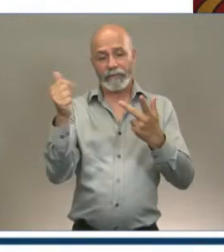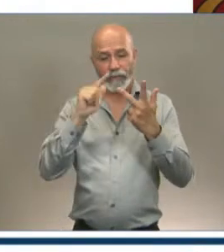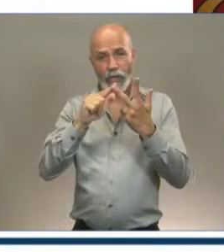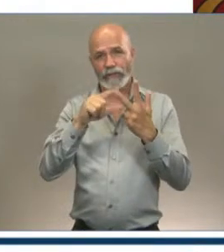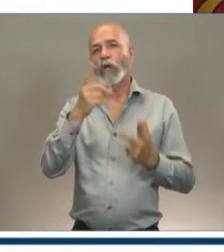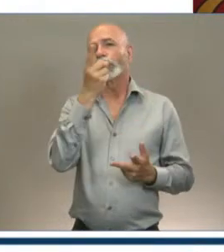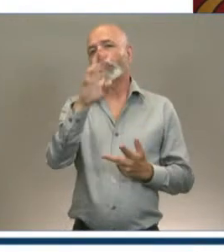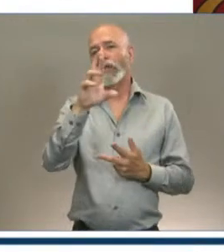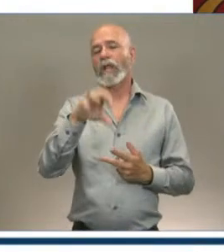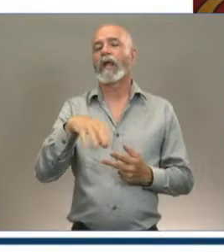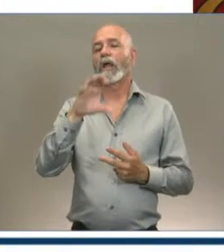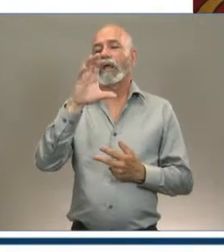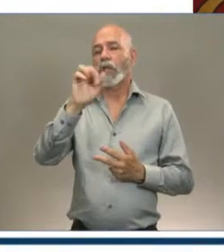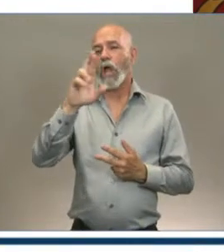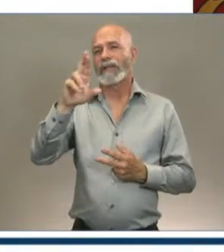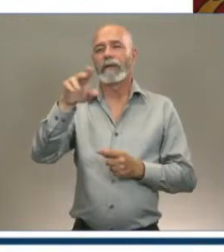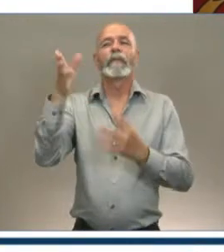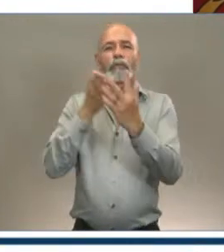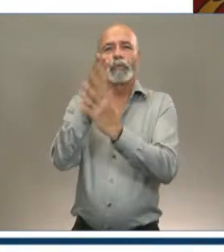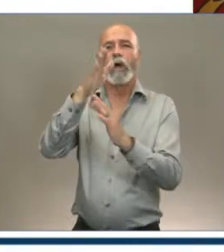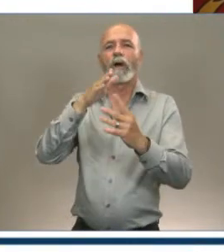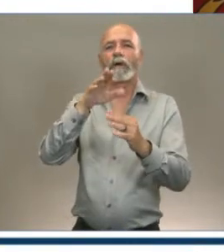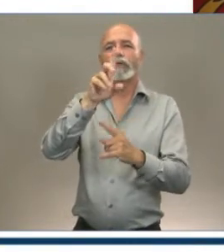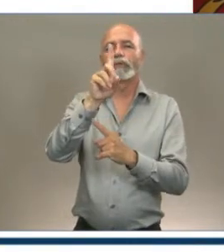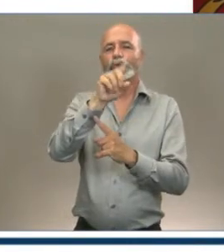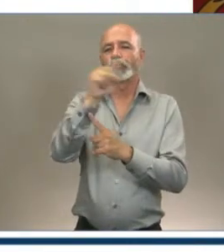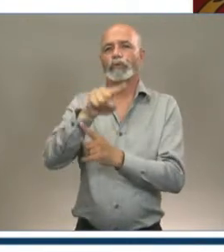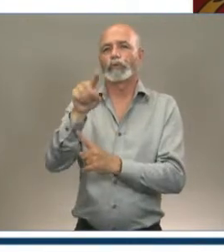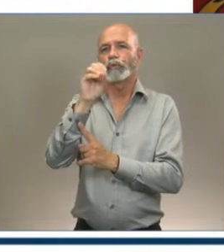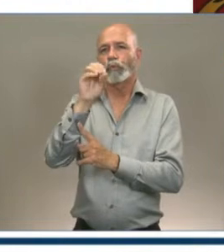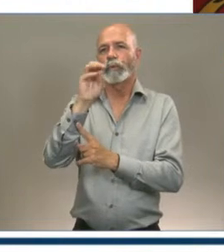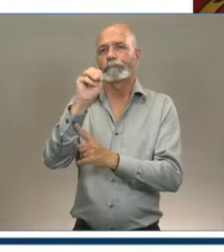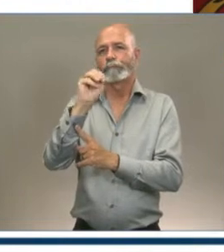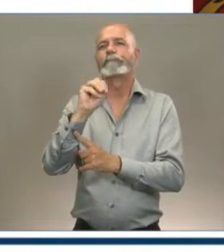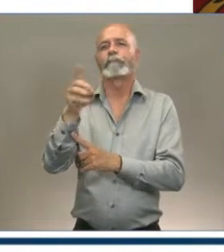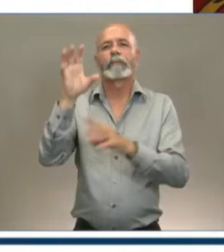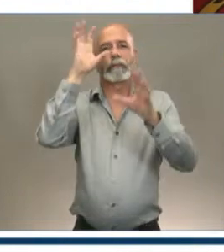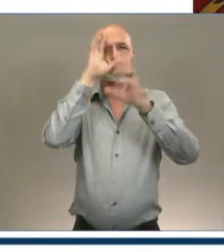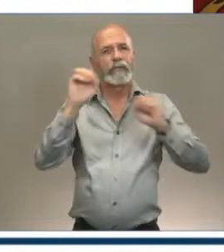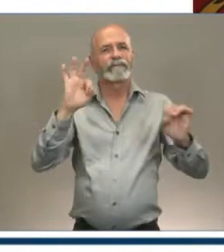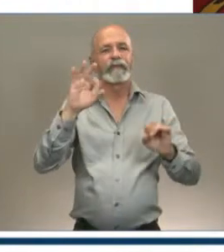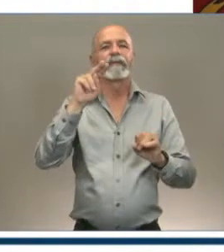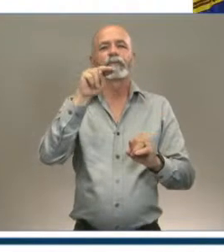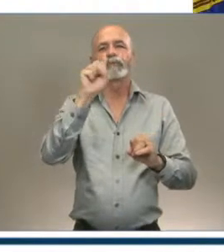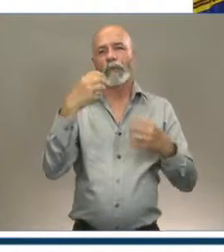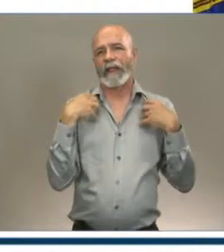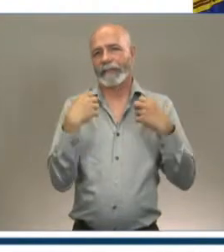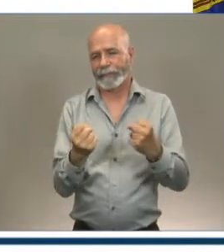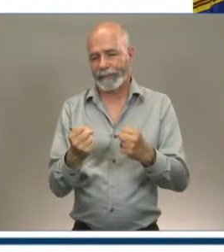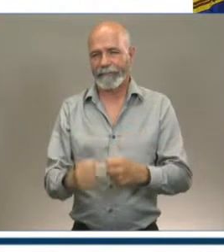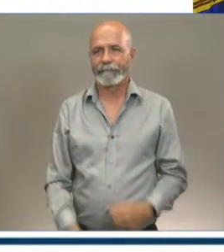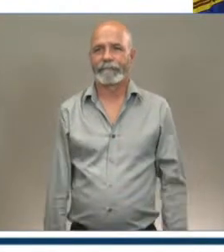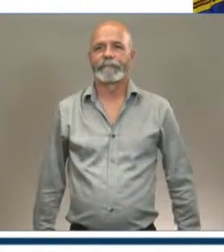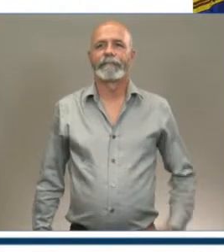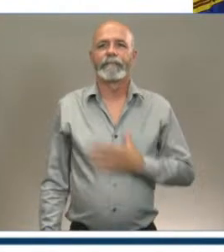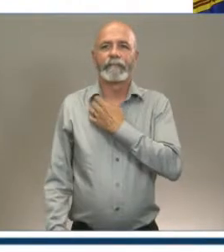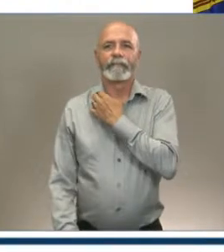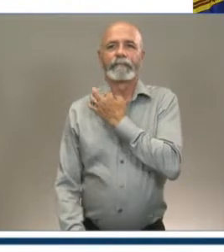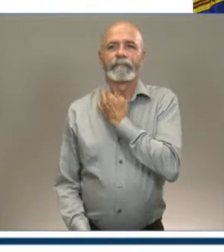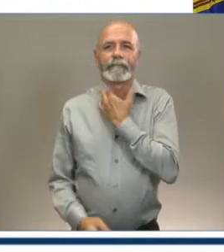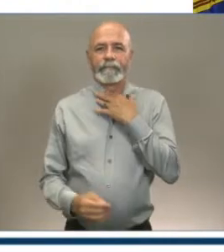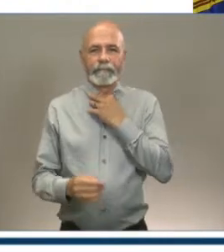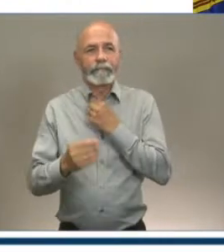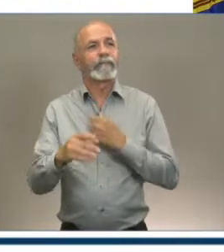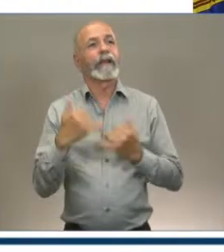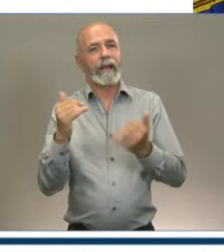today. And Dr. Carr is the President and CEO of Nova Scotia Health. Go ahead, Premier. Thank you, Tina. Today is